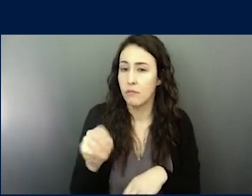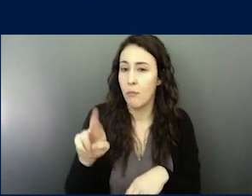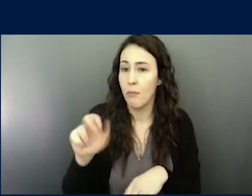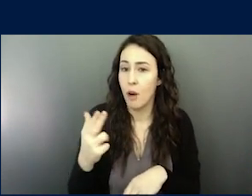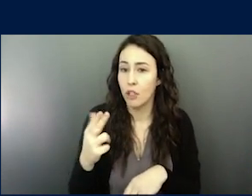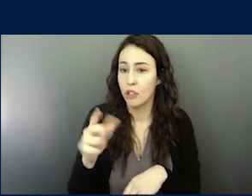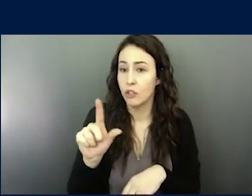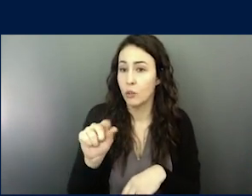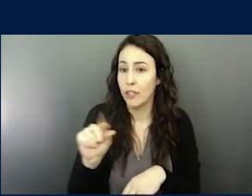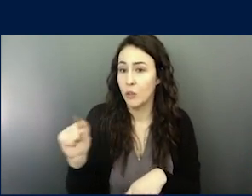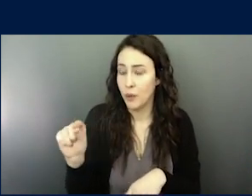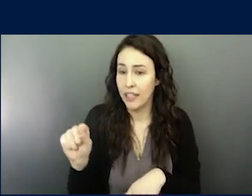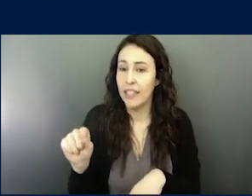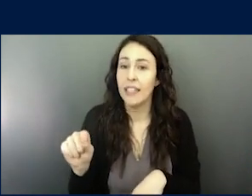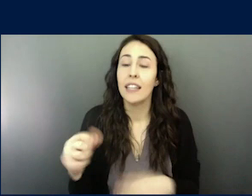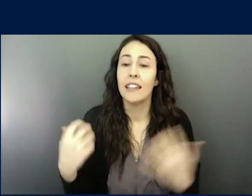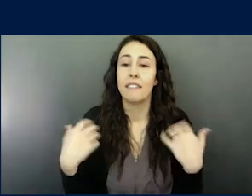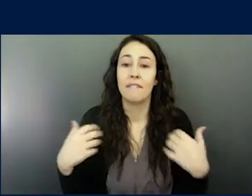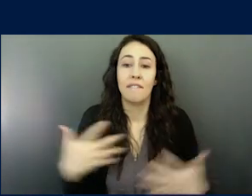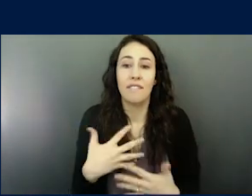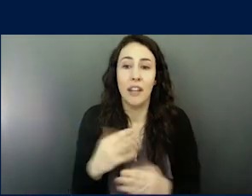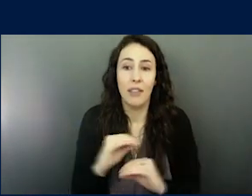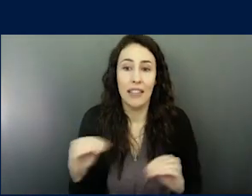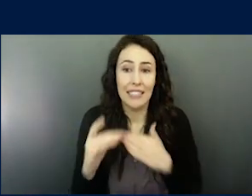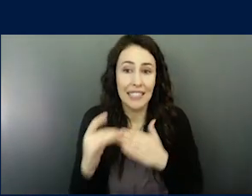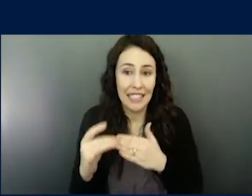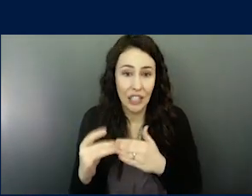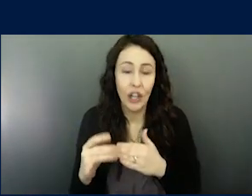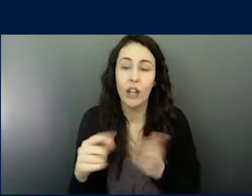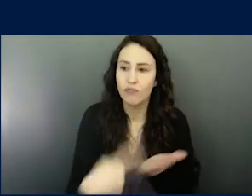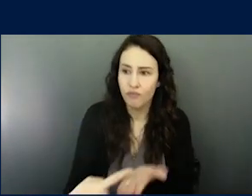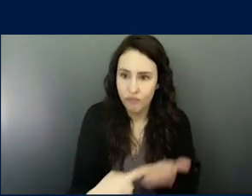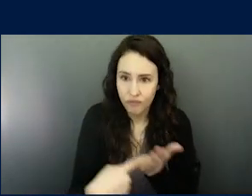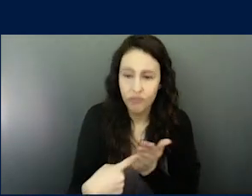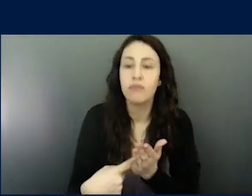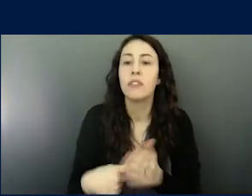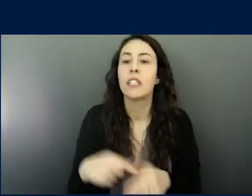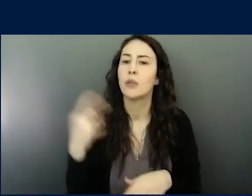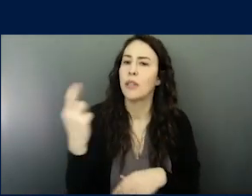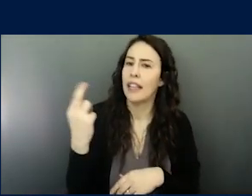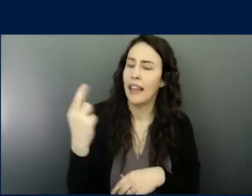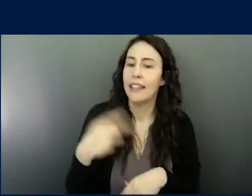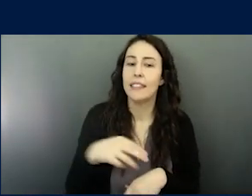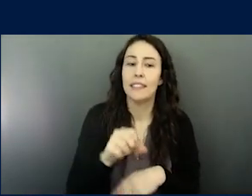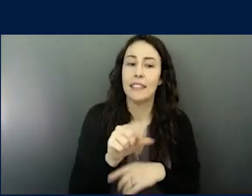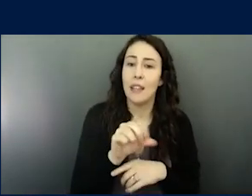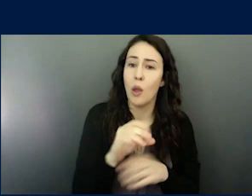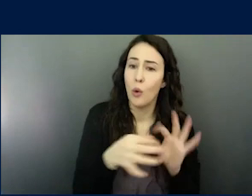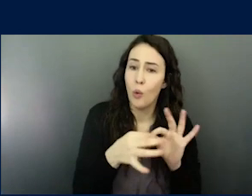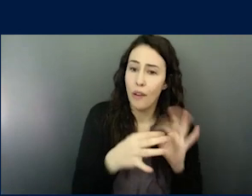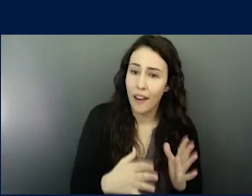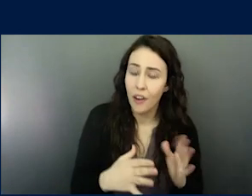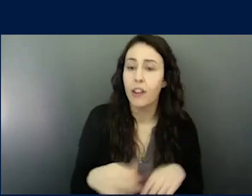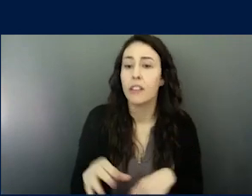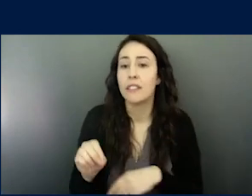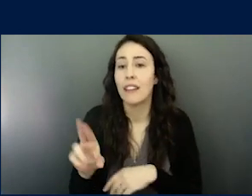leader, and through those talks, as they grew, and we realized that outcomes coordinators, SLO coordinators, and service area outcomes coordinators